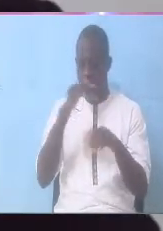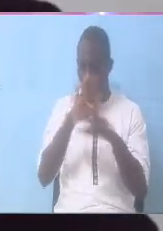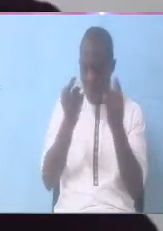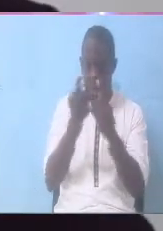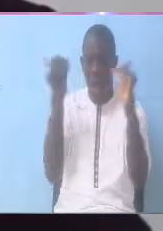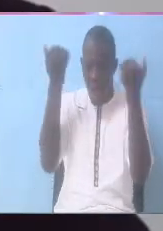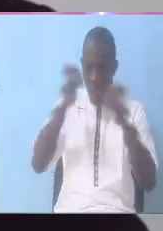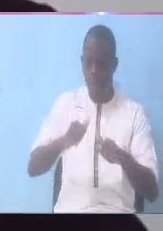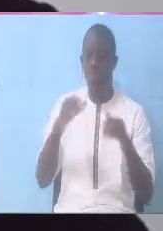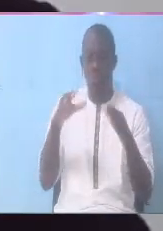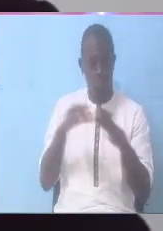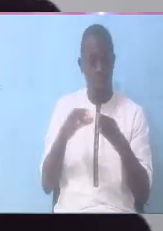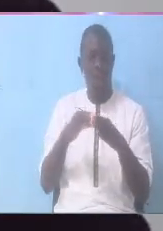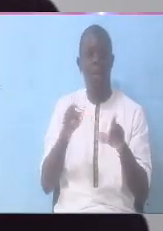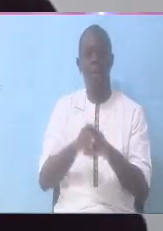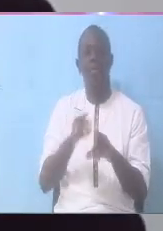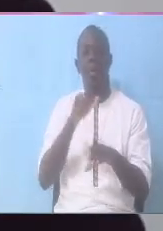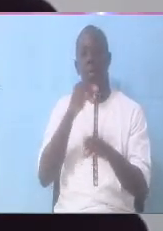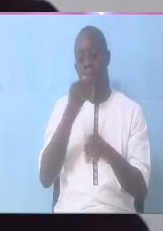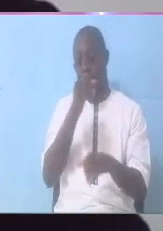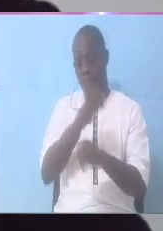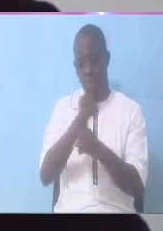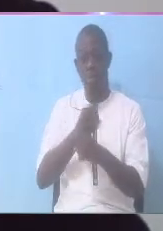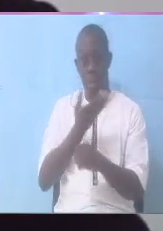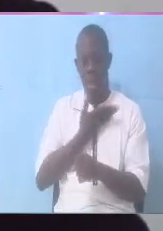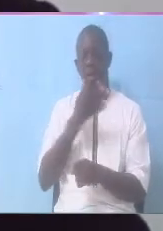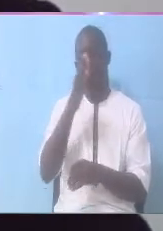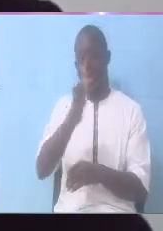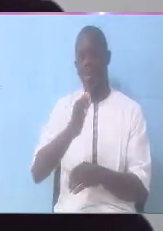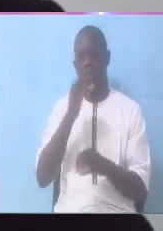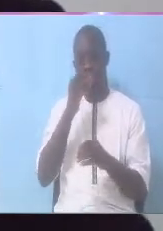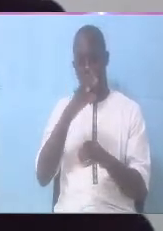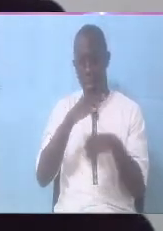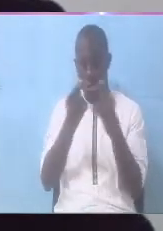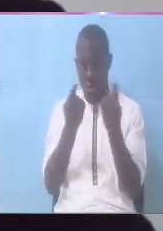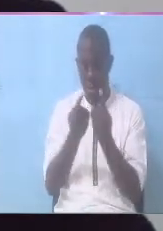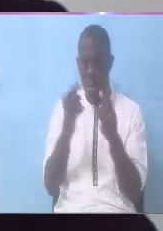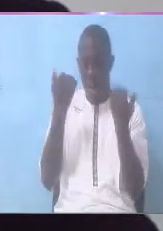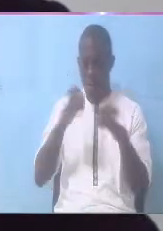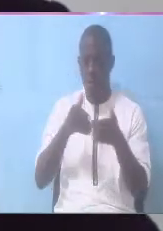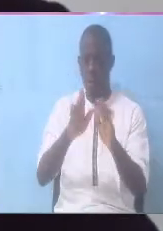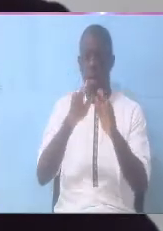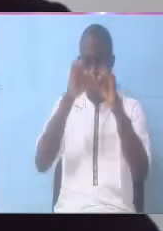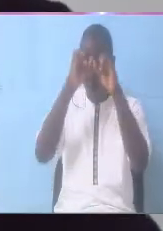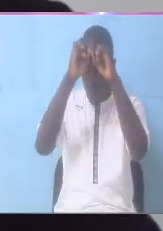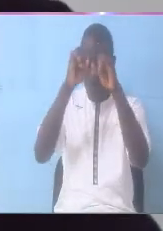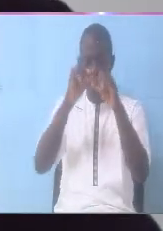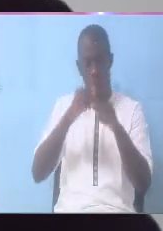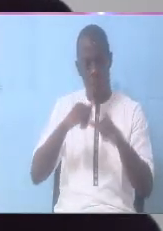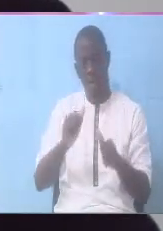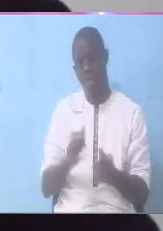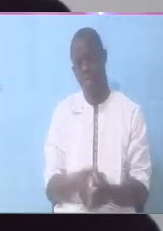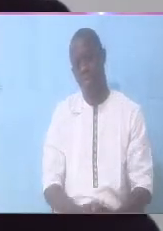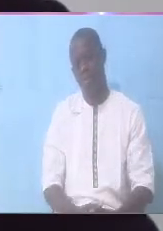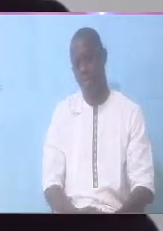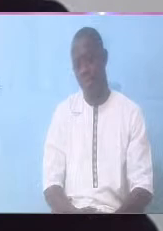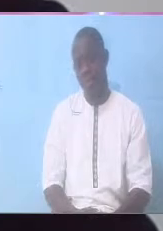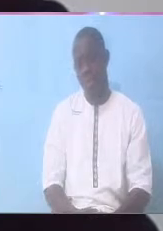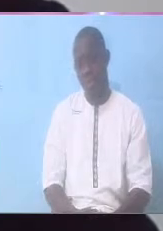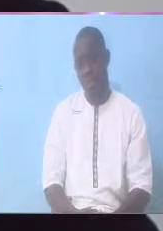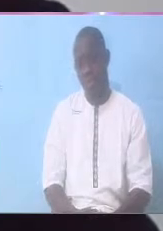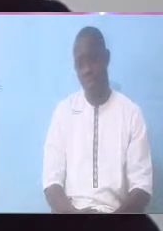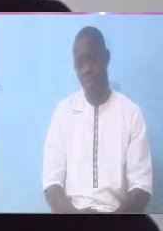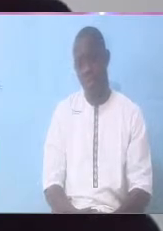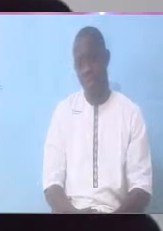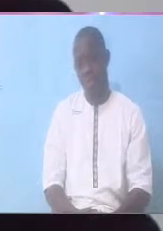Nimmo soron tame ya lonko. Ay jorangota banko kama laman sakunda kama. adu molle fanal bije men ya lon ko be ila lotan